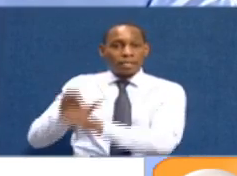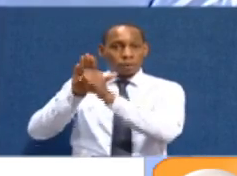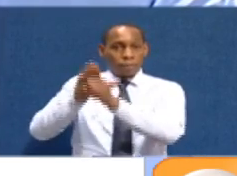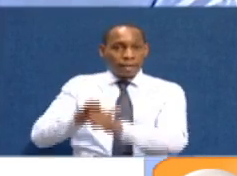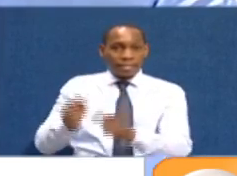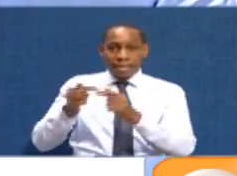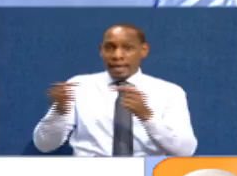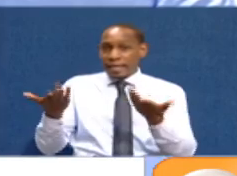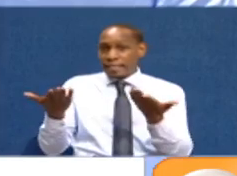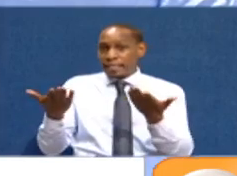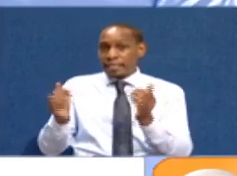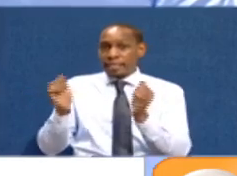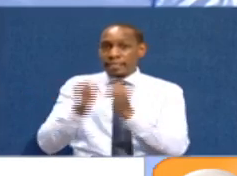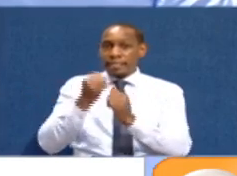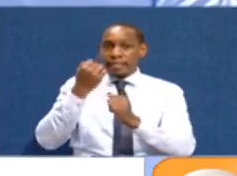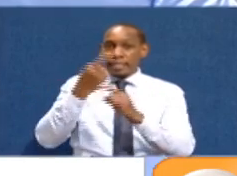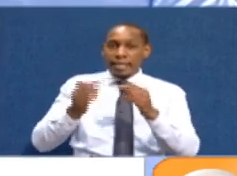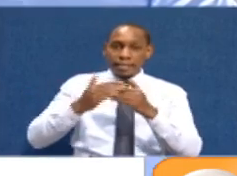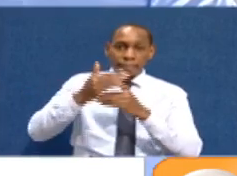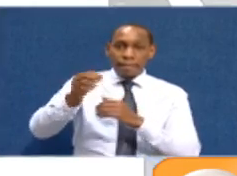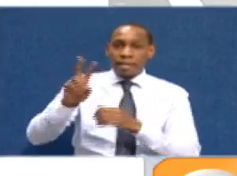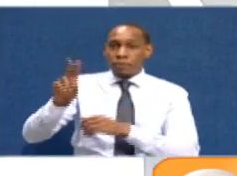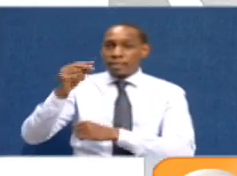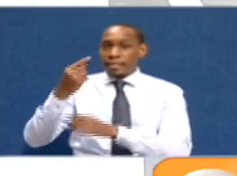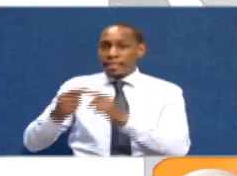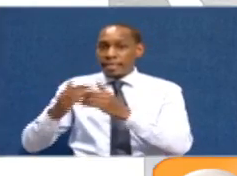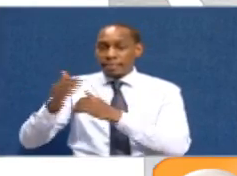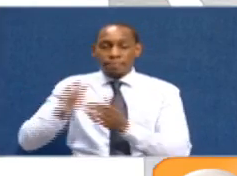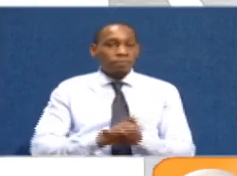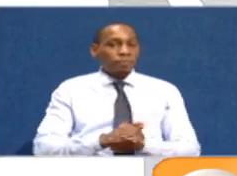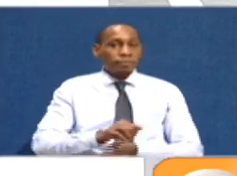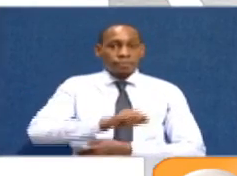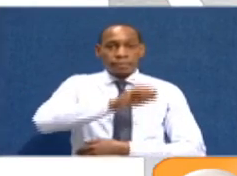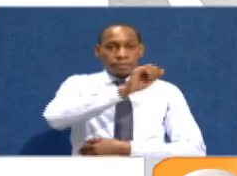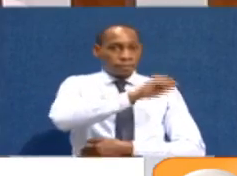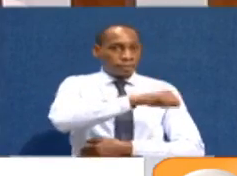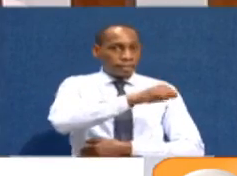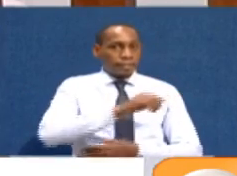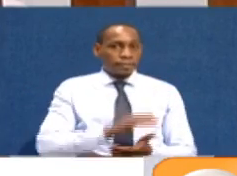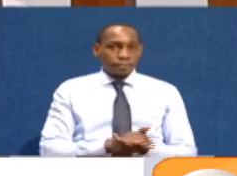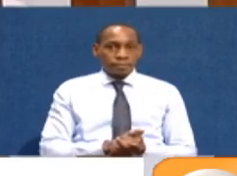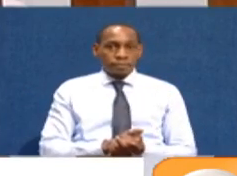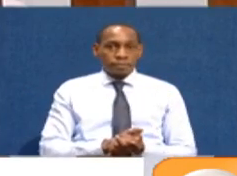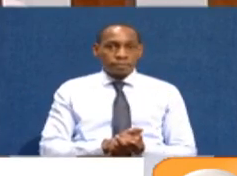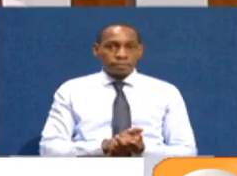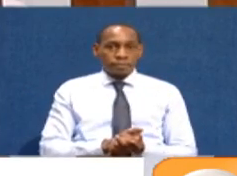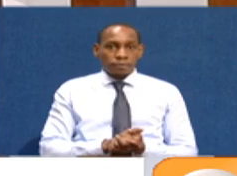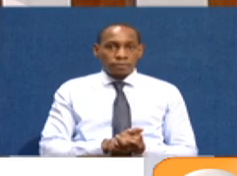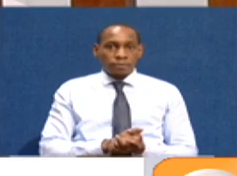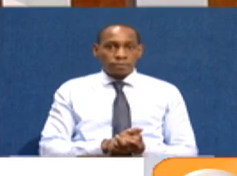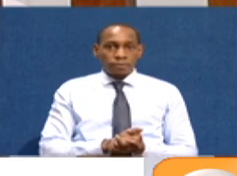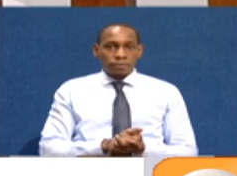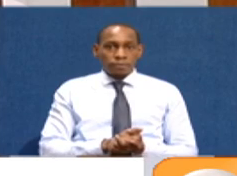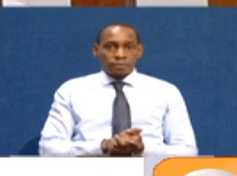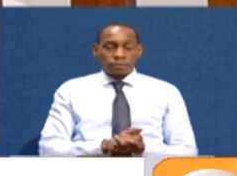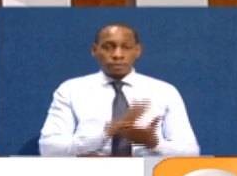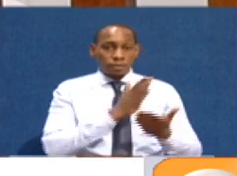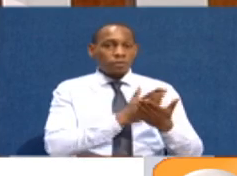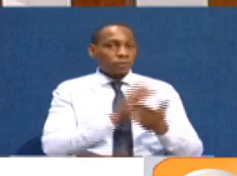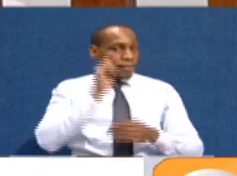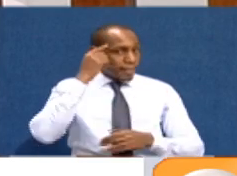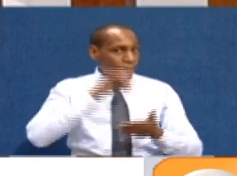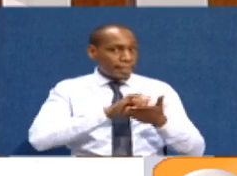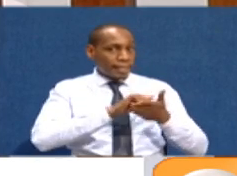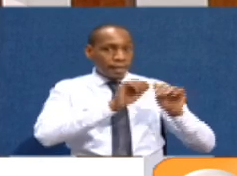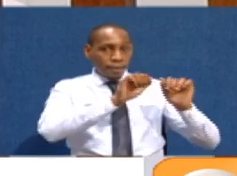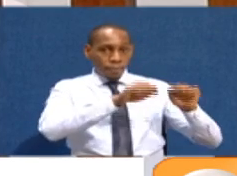against, 10, 20 years from now? Yeah, I'm certain that it's a possibility and actually a reality that they'll have to